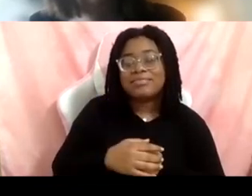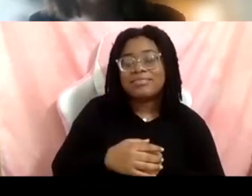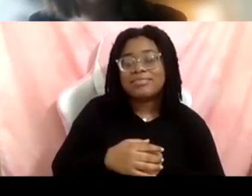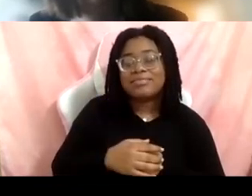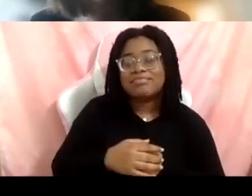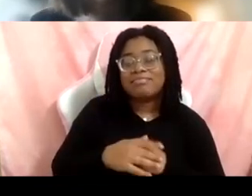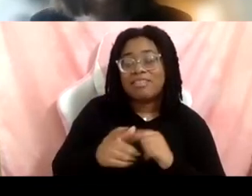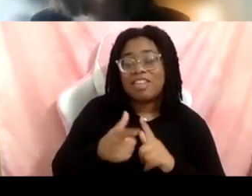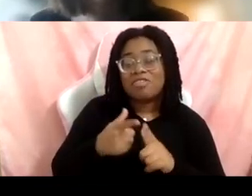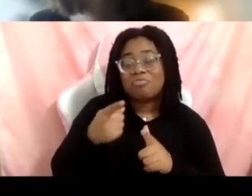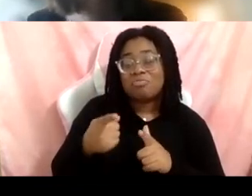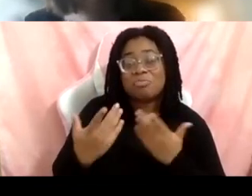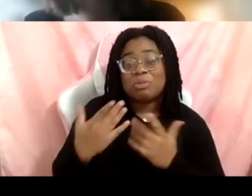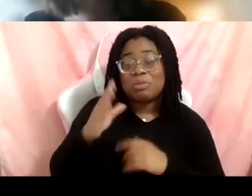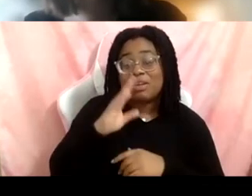could ever imagine.